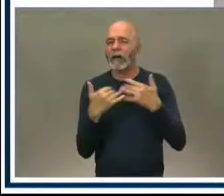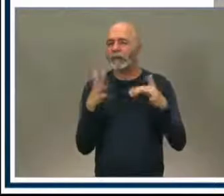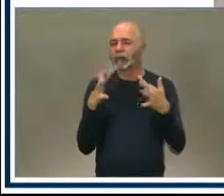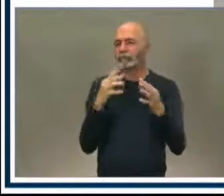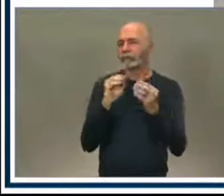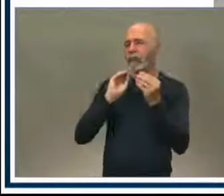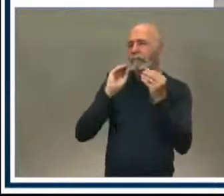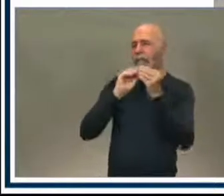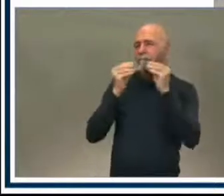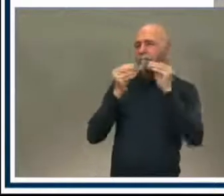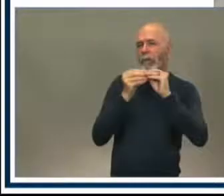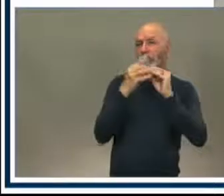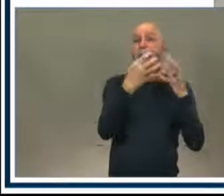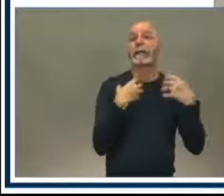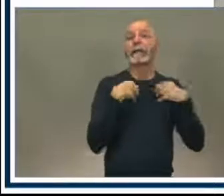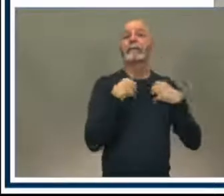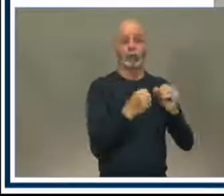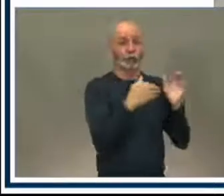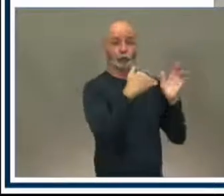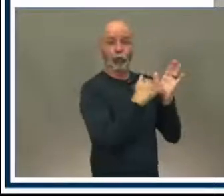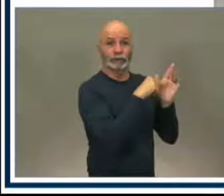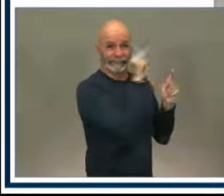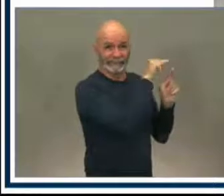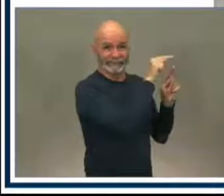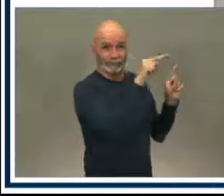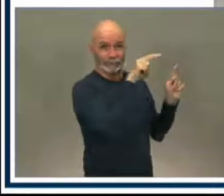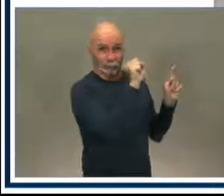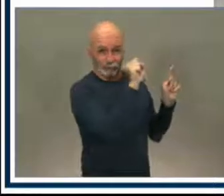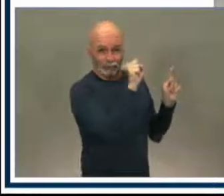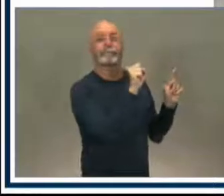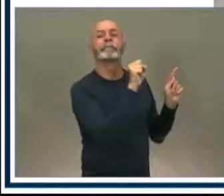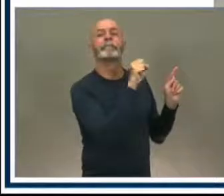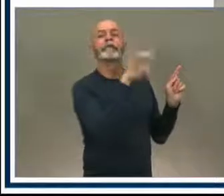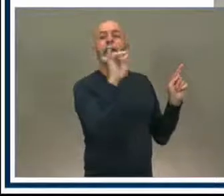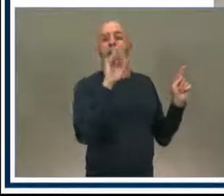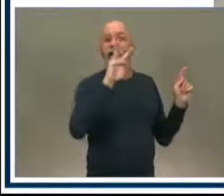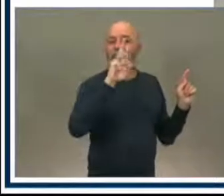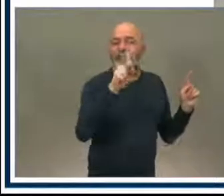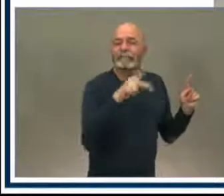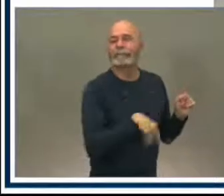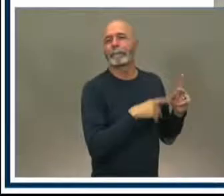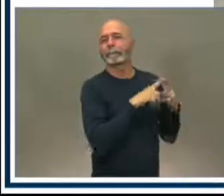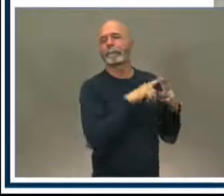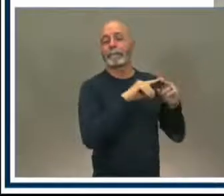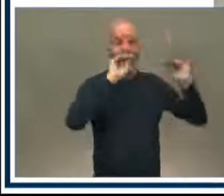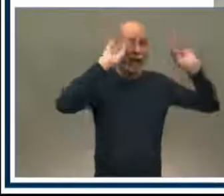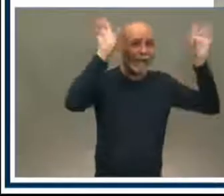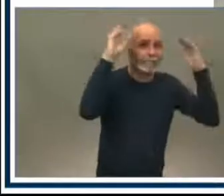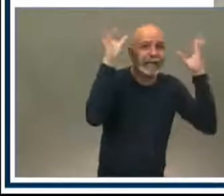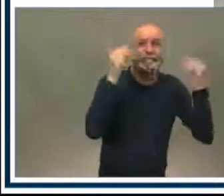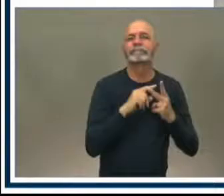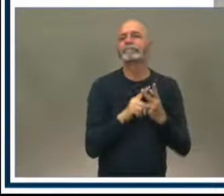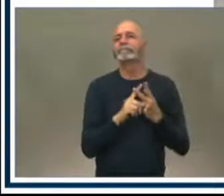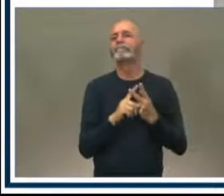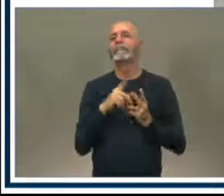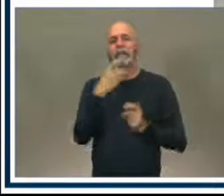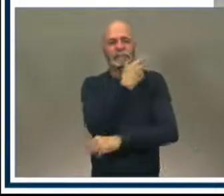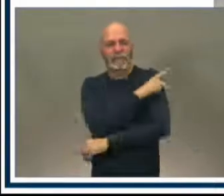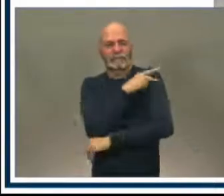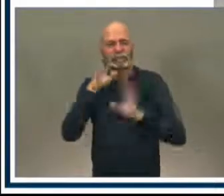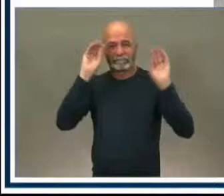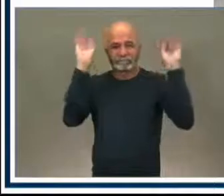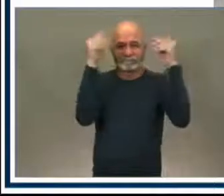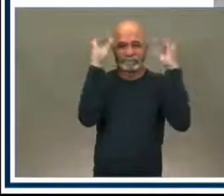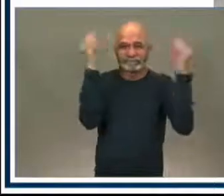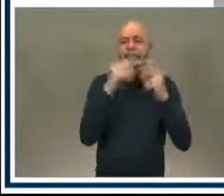healthcare workers at Nova Scotia Health and the IWK, from paramedics, and also from staff at long-term care homes and home